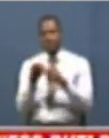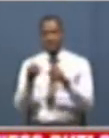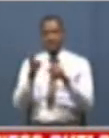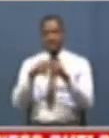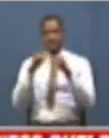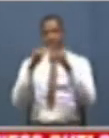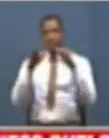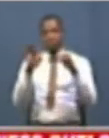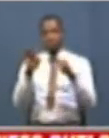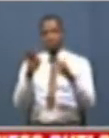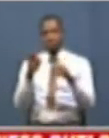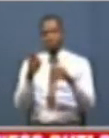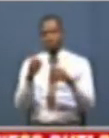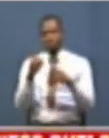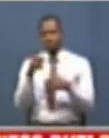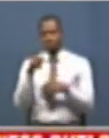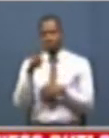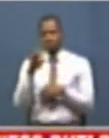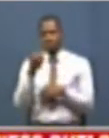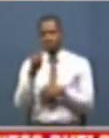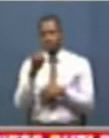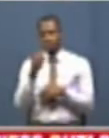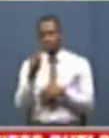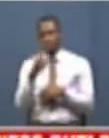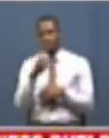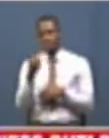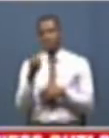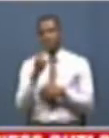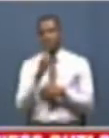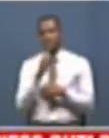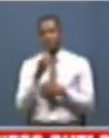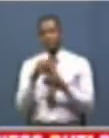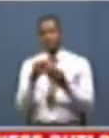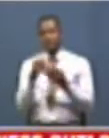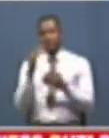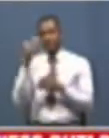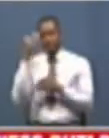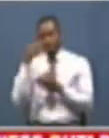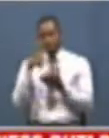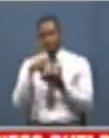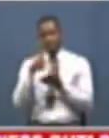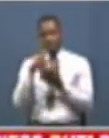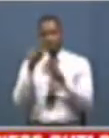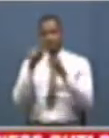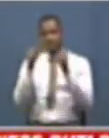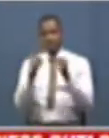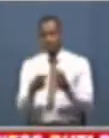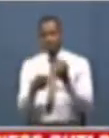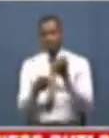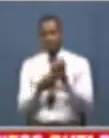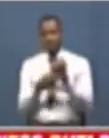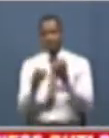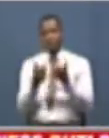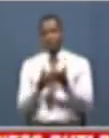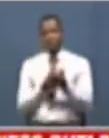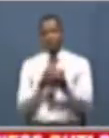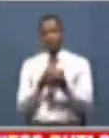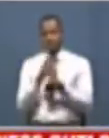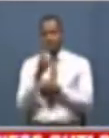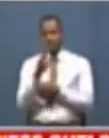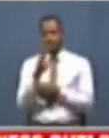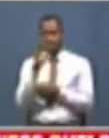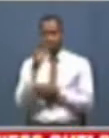levels of competition or risk being outcompeted. The head of payment systems, Bank of Ghana, Dr.